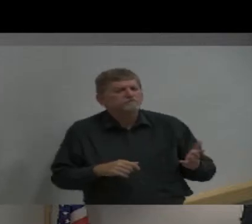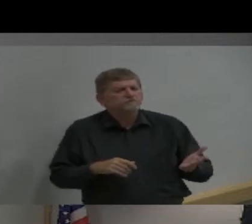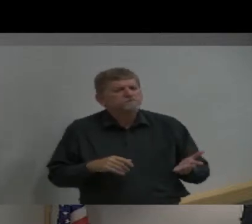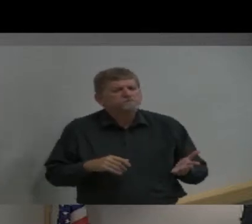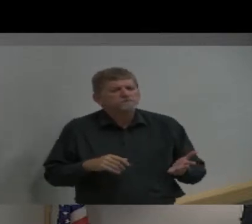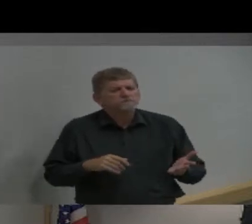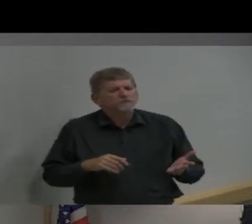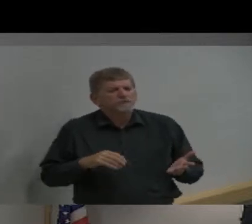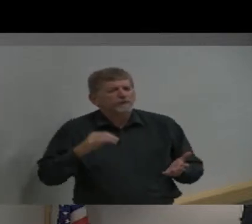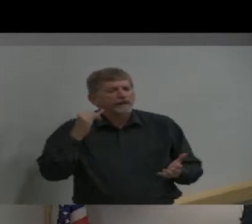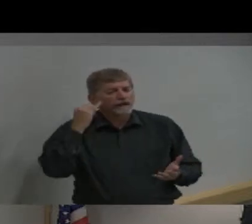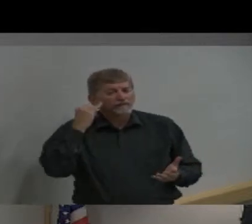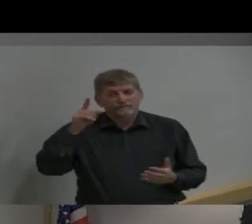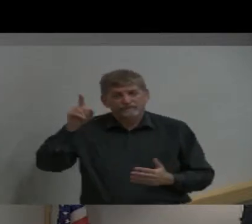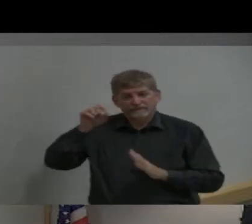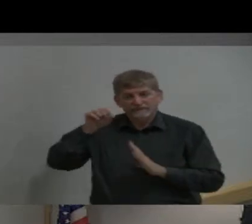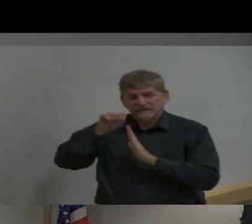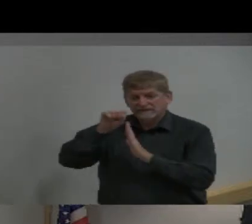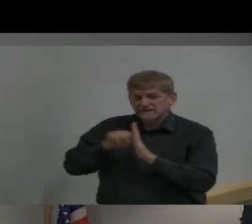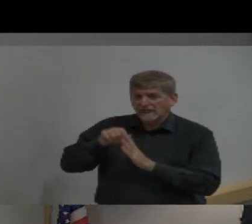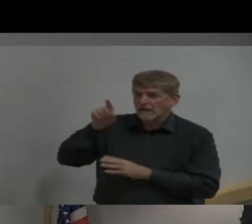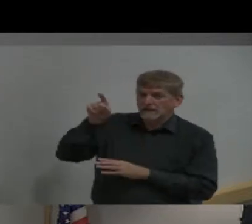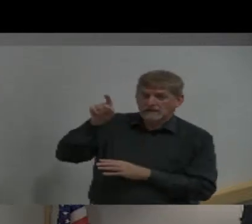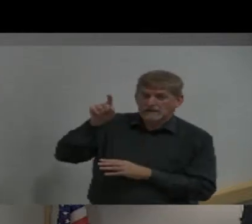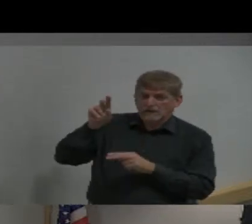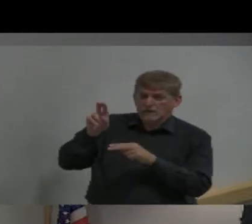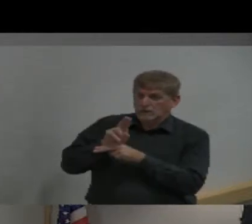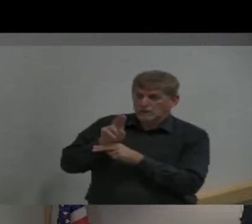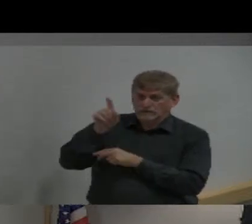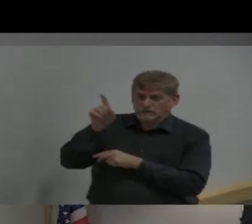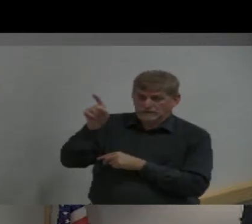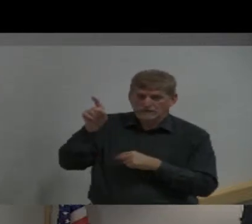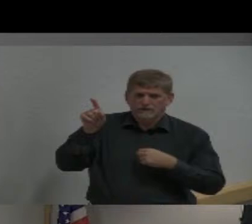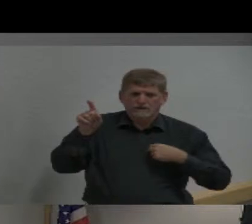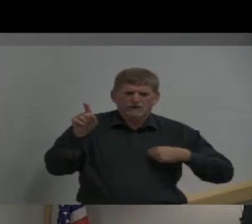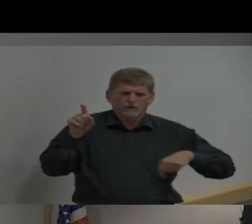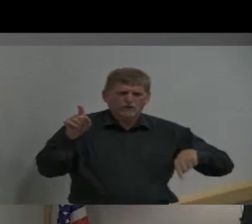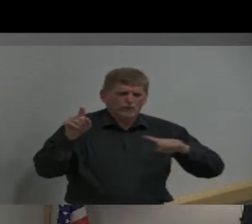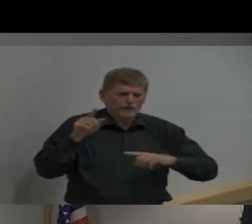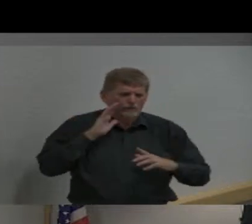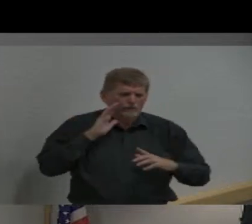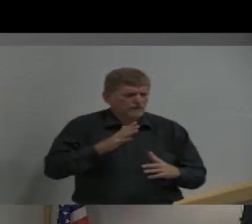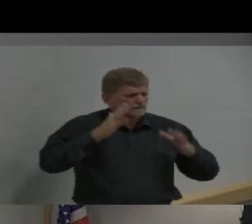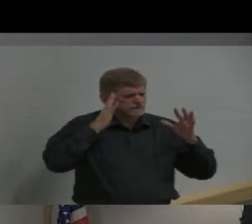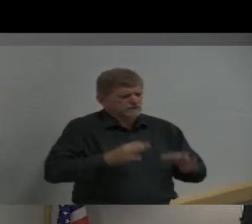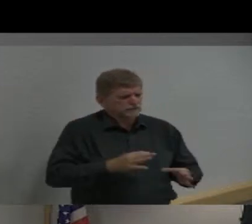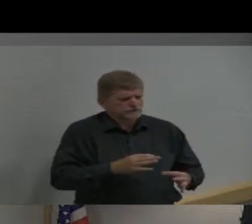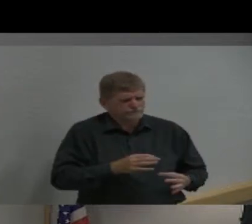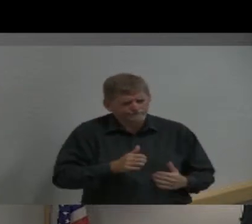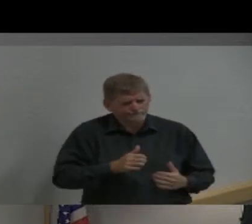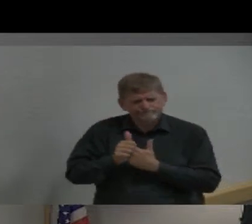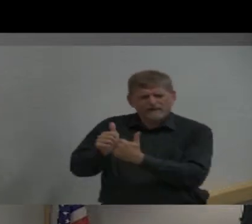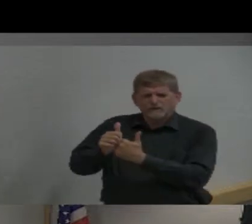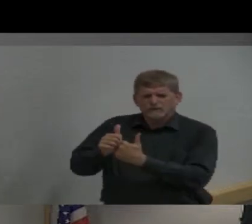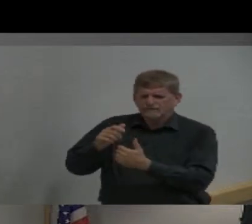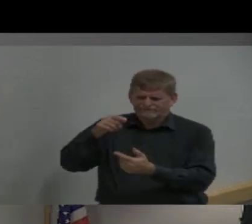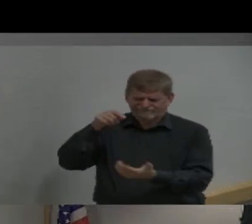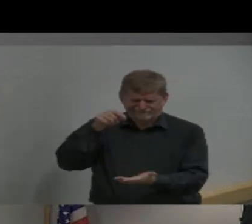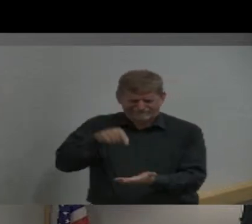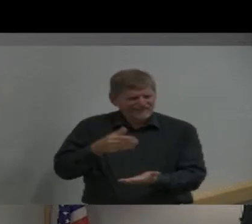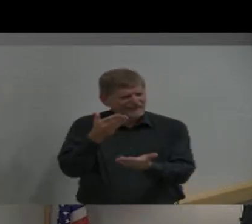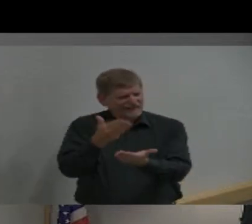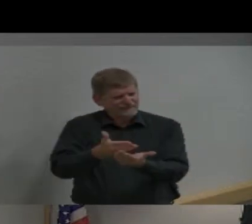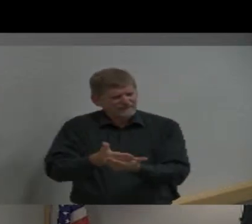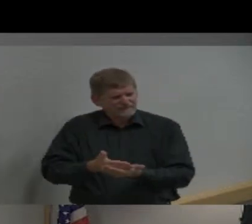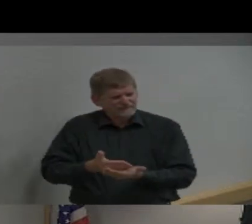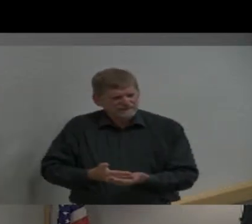state's going to do something with that, again, I hope that that's based on hard numbers that we're seeing or clusters identified